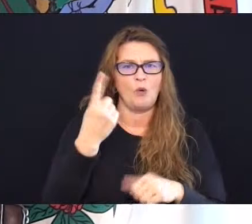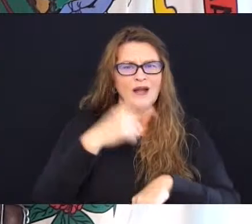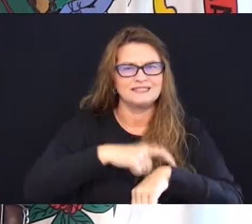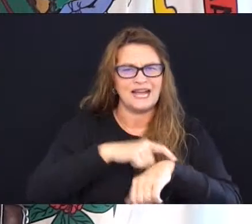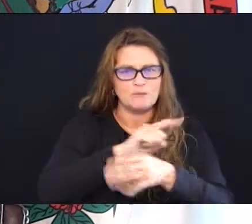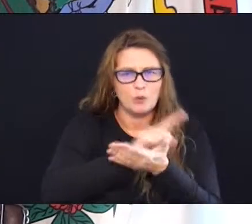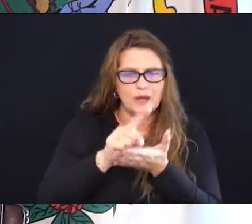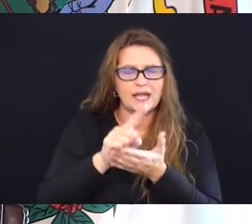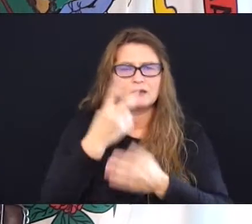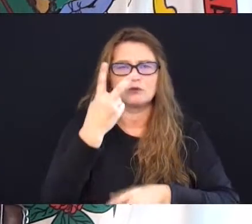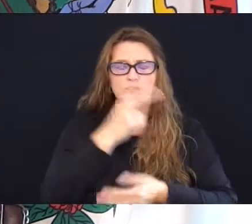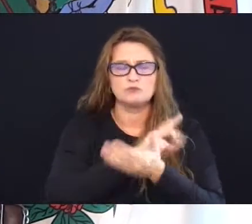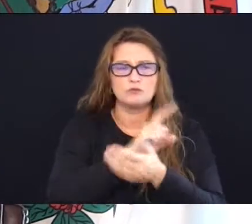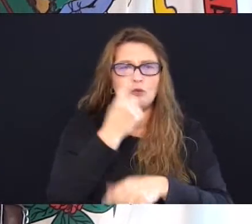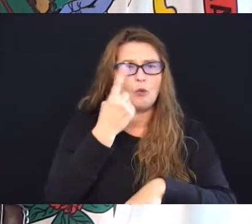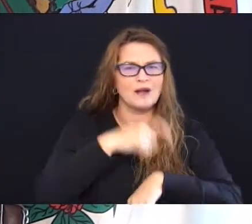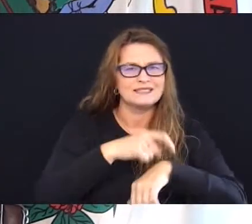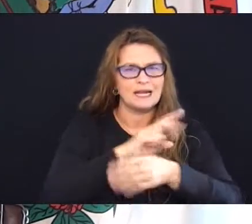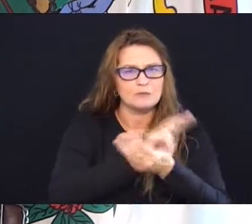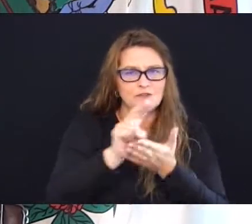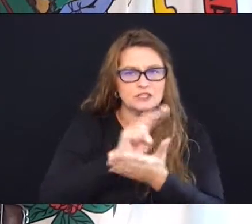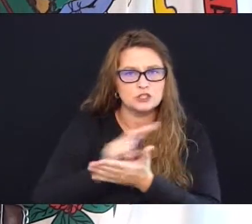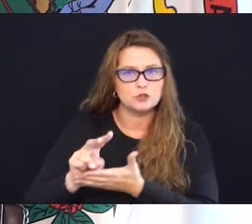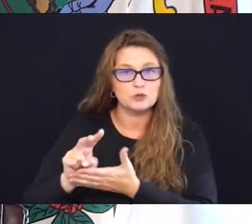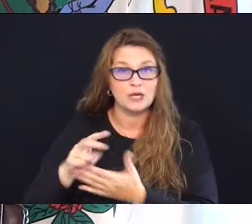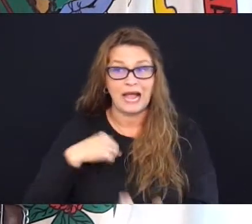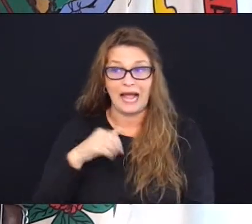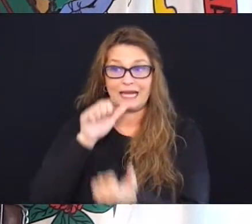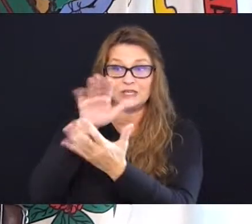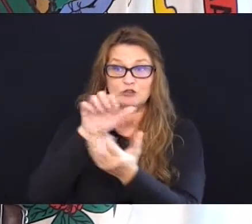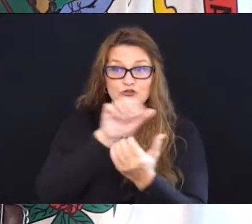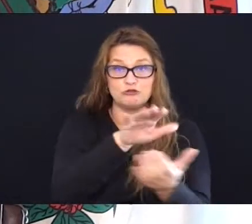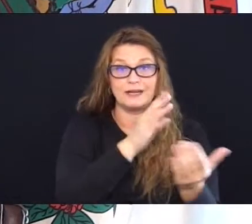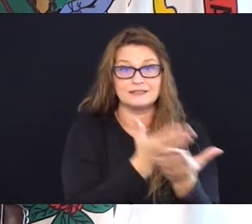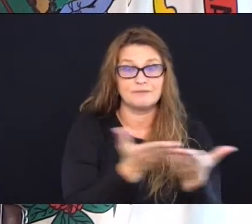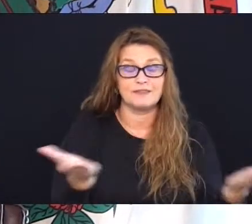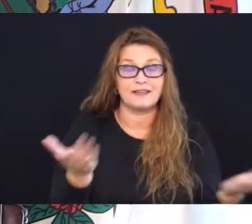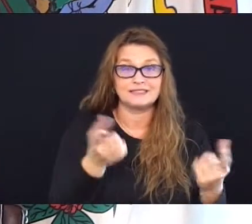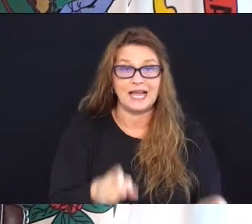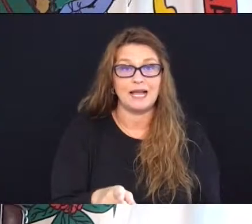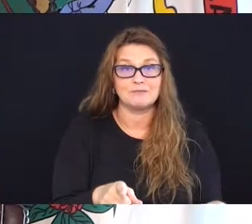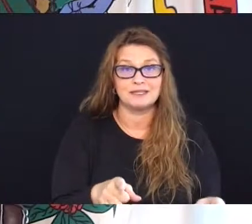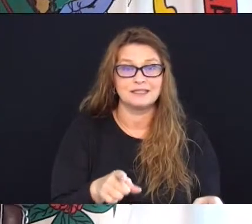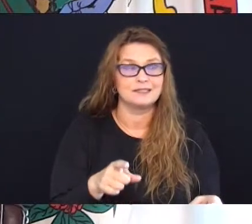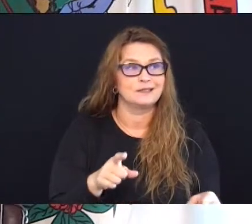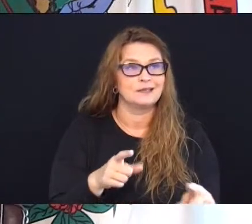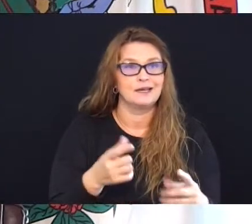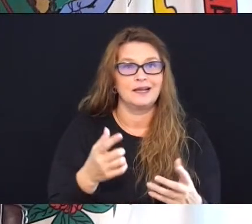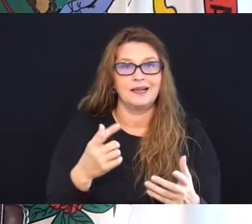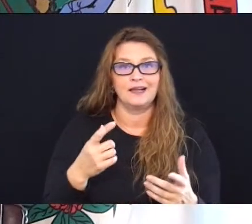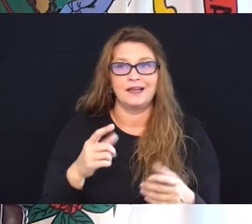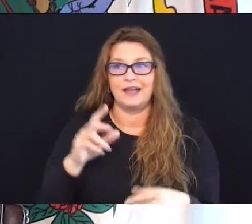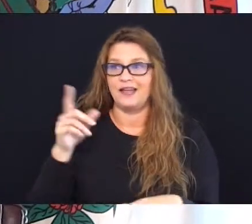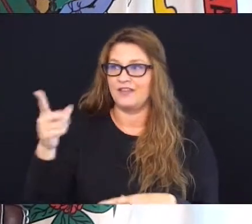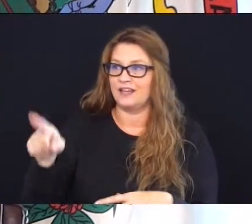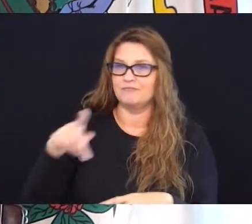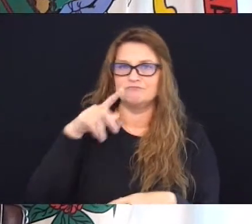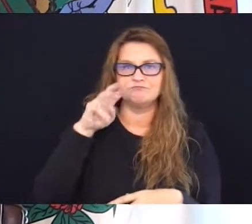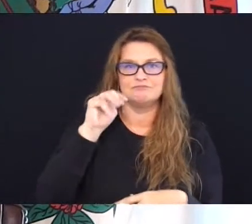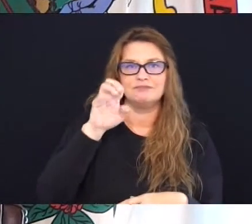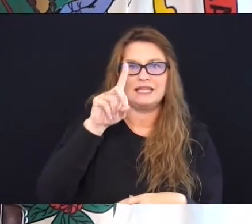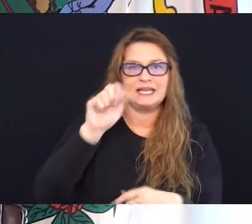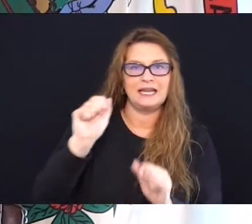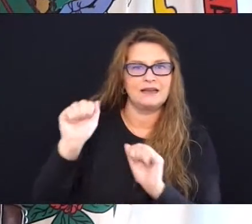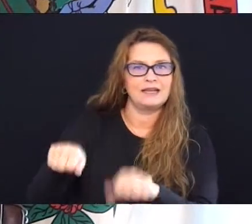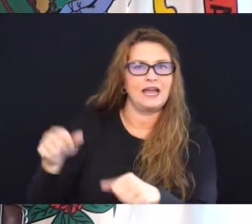like that, and I can address the things that I see going on, and at the same time, the press can ask whatever they want to